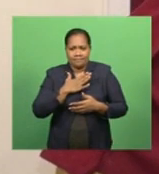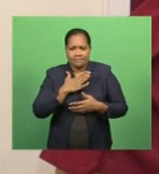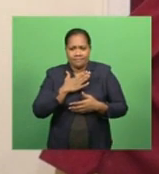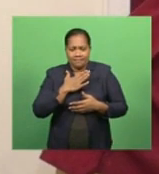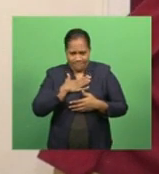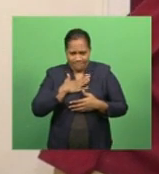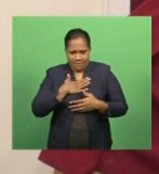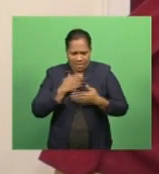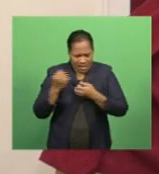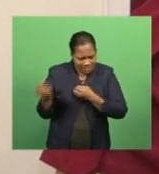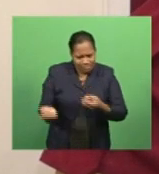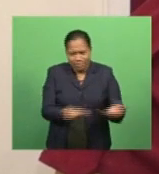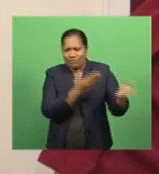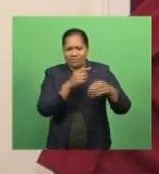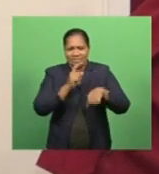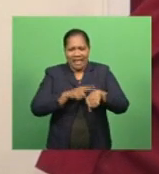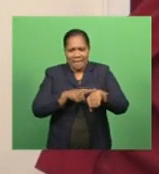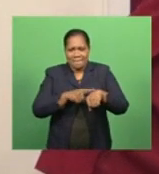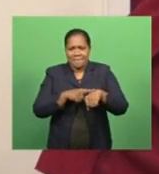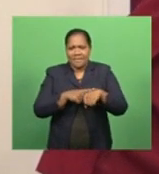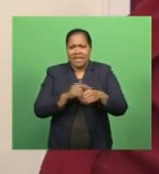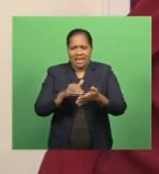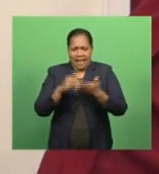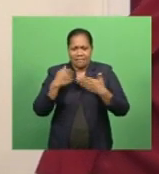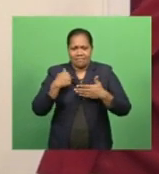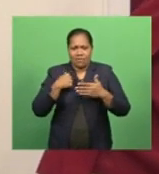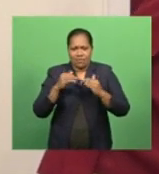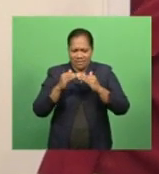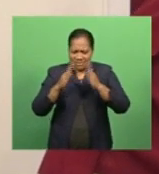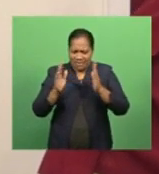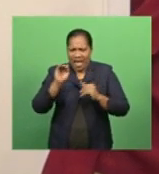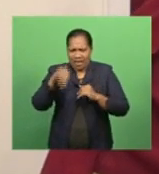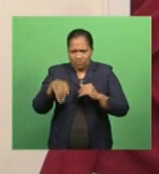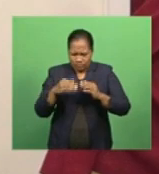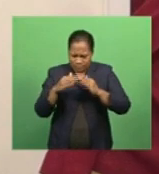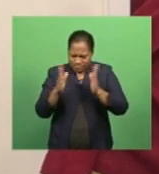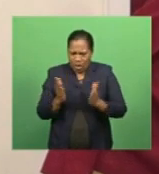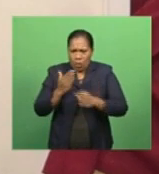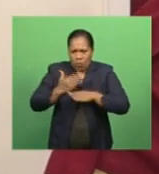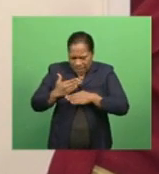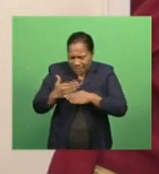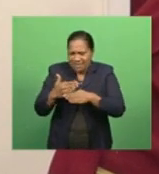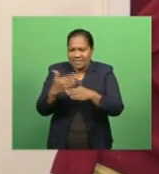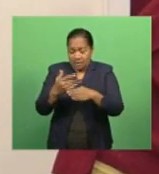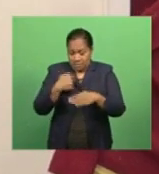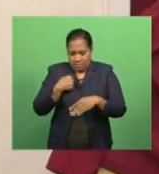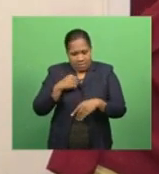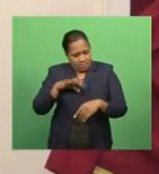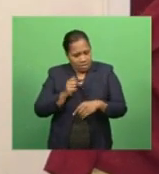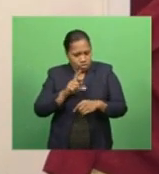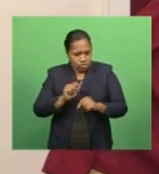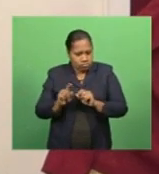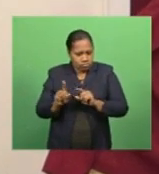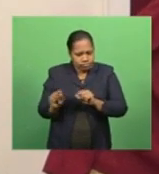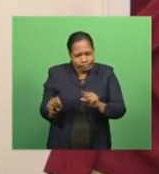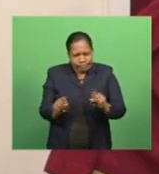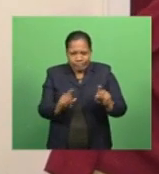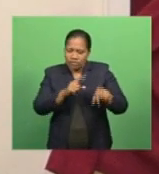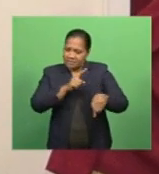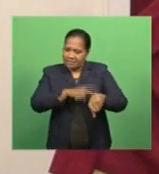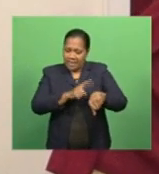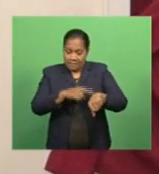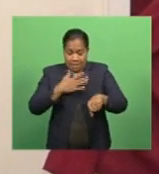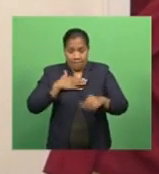on time and helping me with the household work because I have to get everything done on time. And then my brother was there mainly